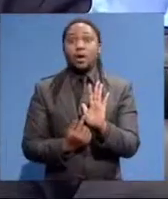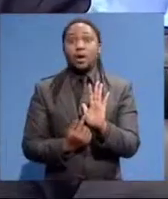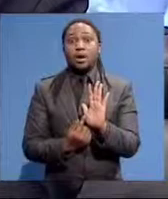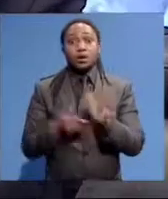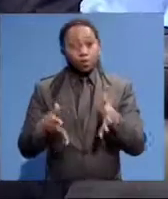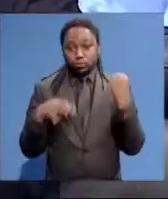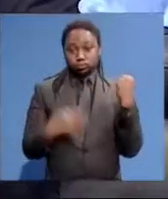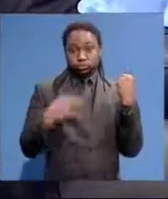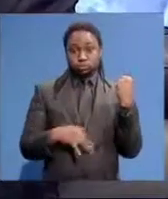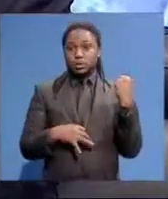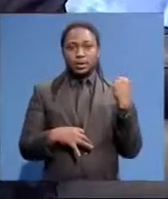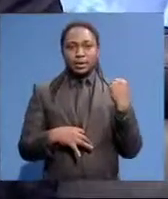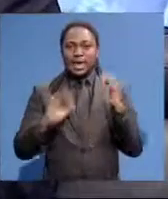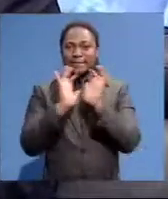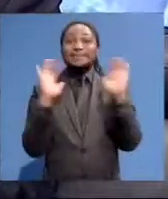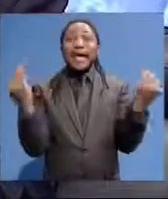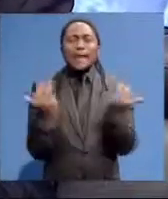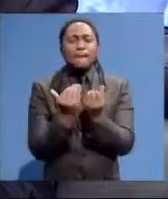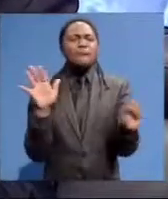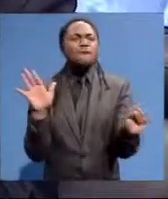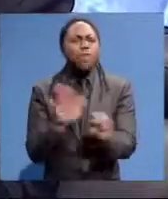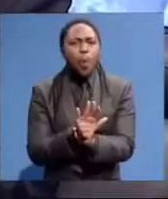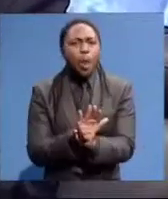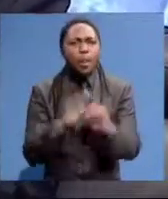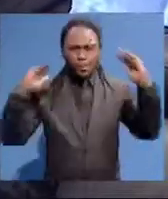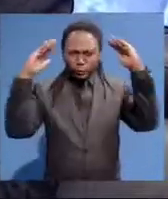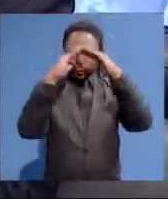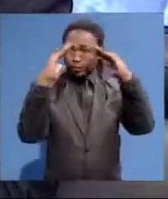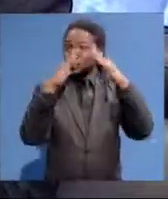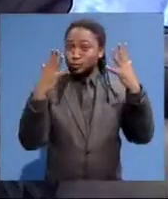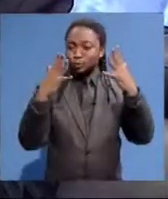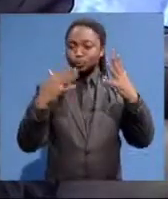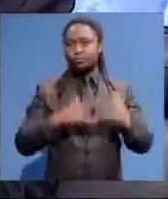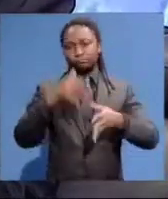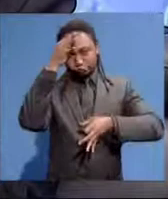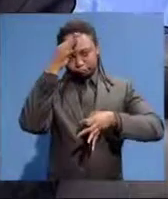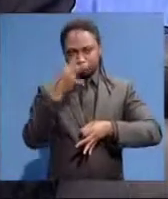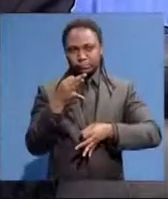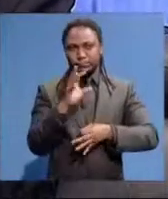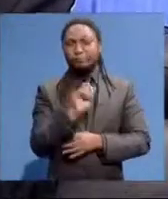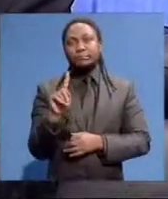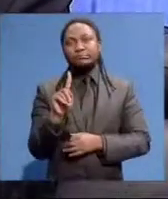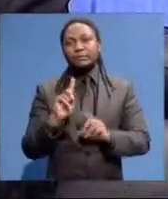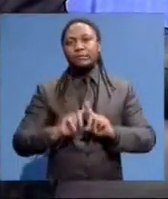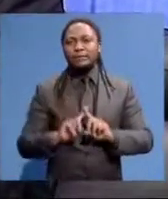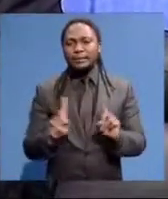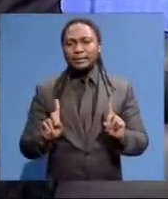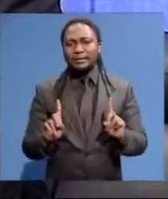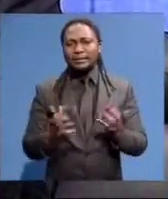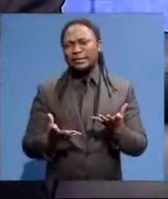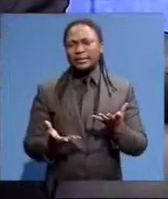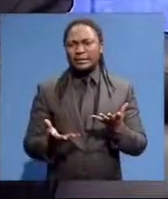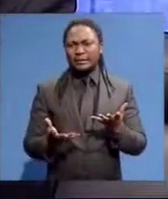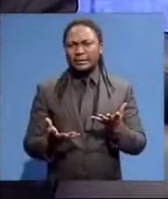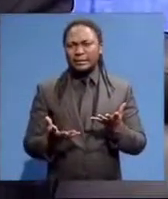Today, and the stadium was packed in Lesotho. So, and we decided to, no, but I said, folks,